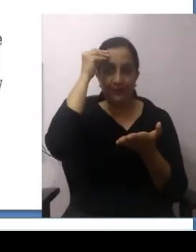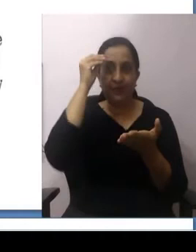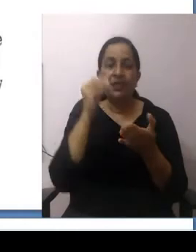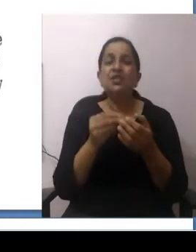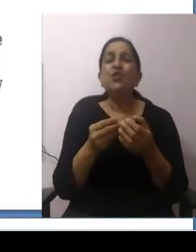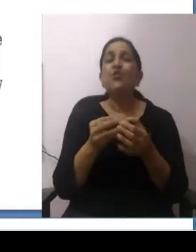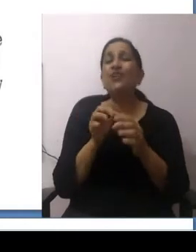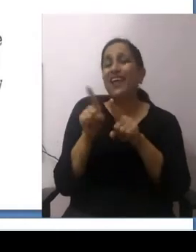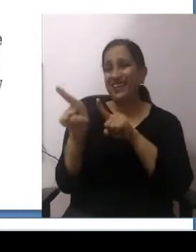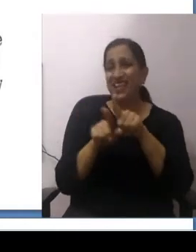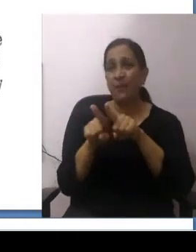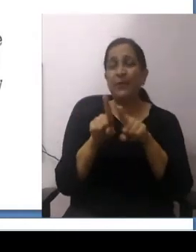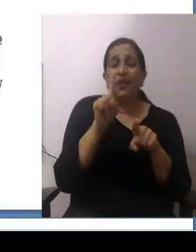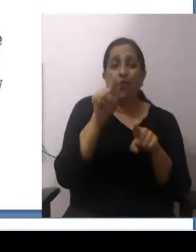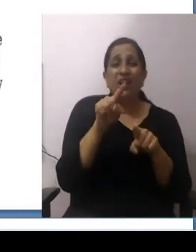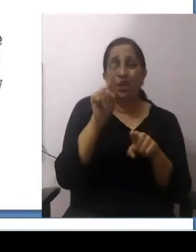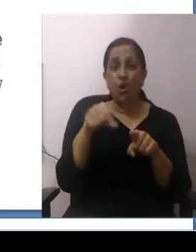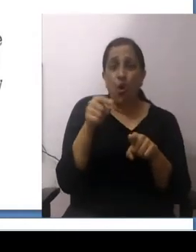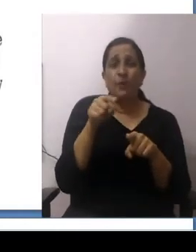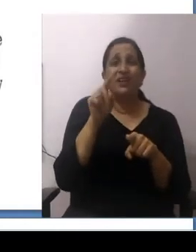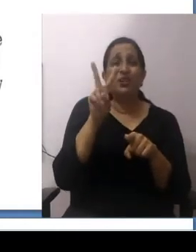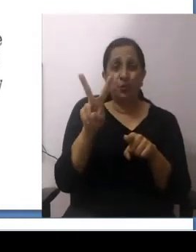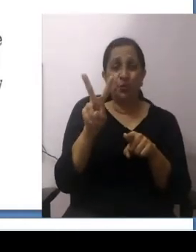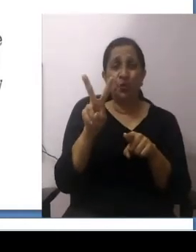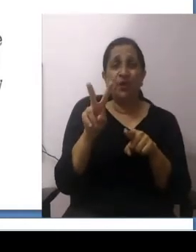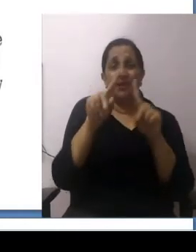1, 2, and then